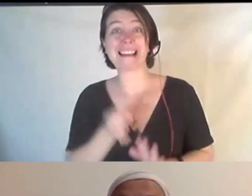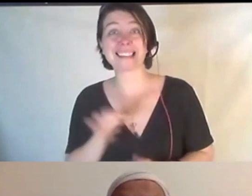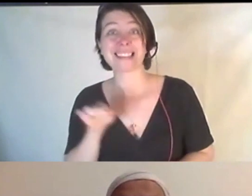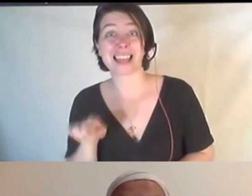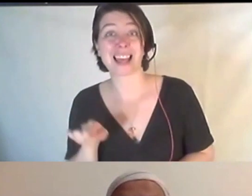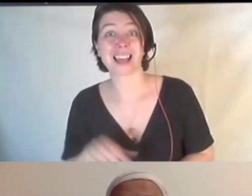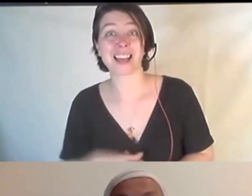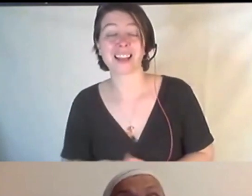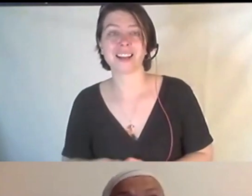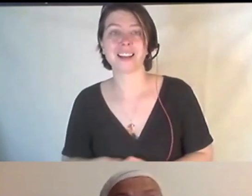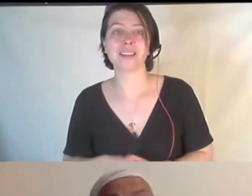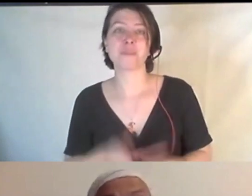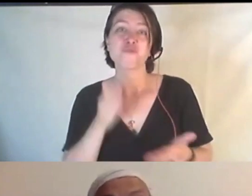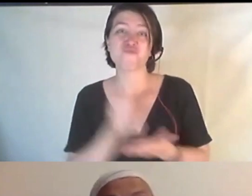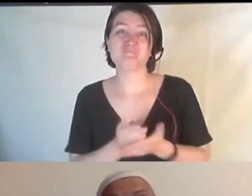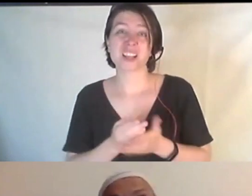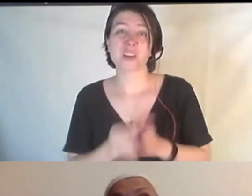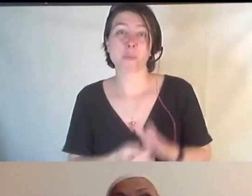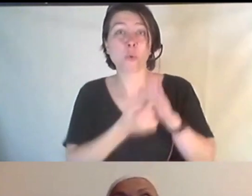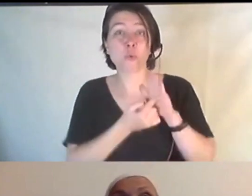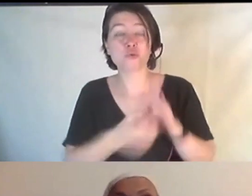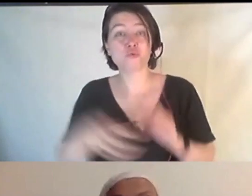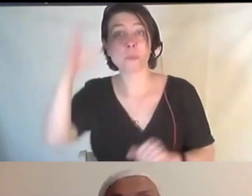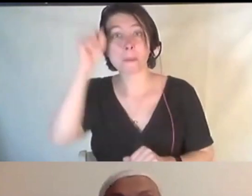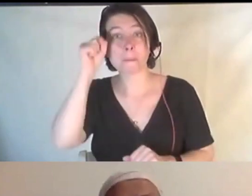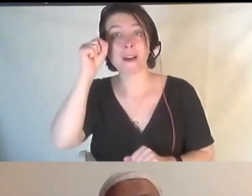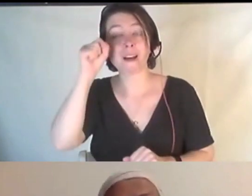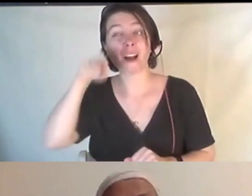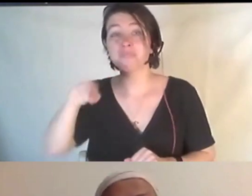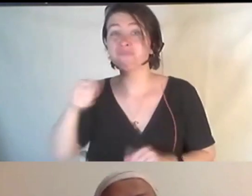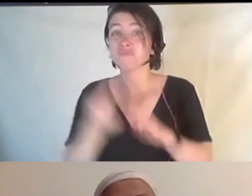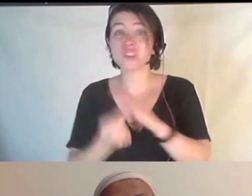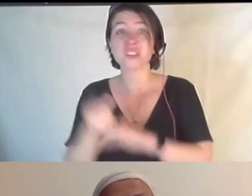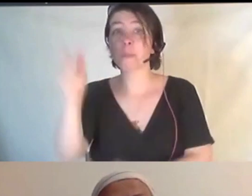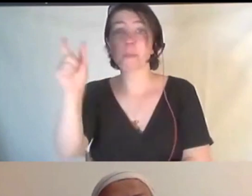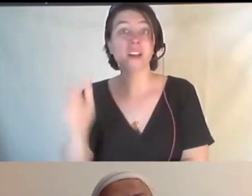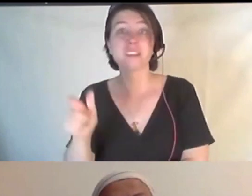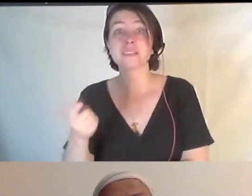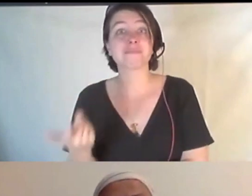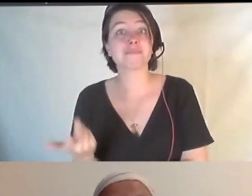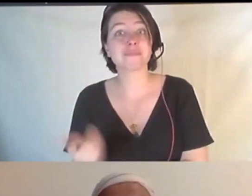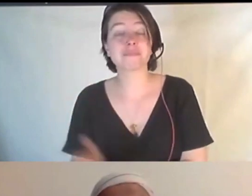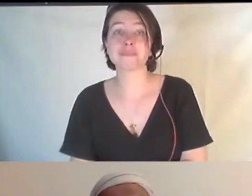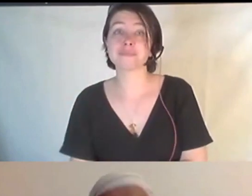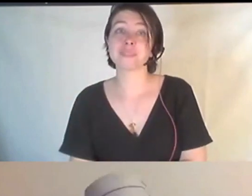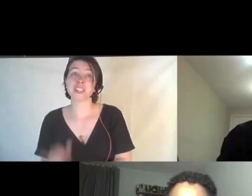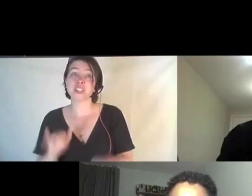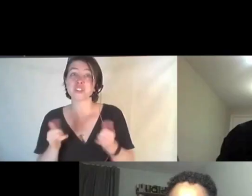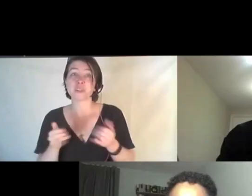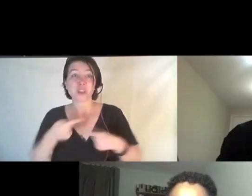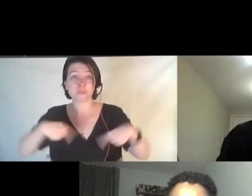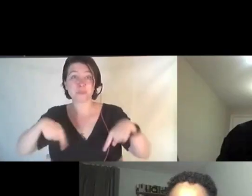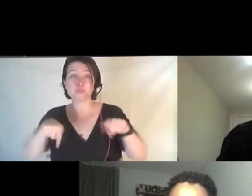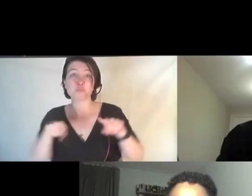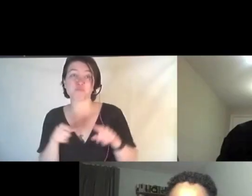it's really important. She's just a person, and sometimes we all need reminding of that, because you know, it's